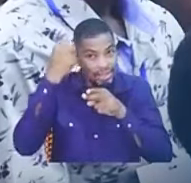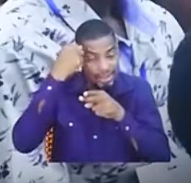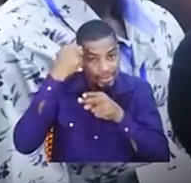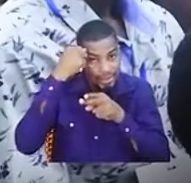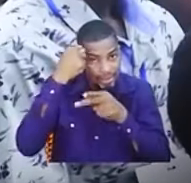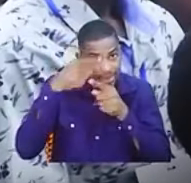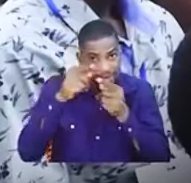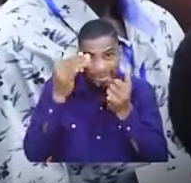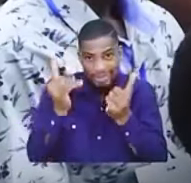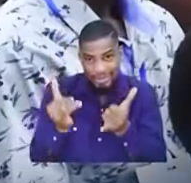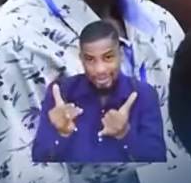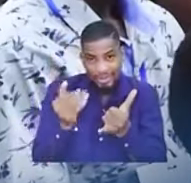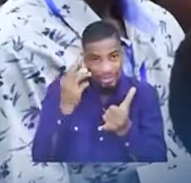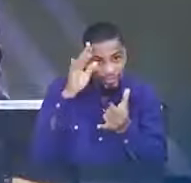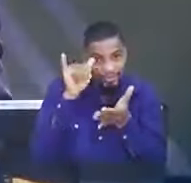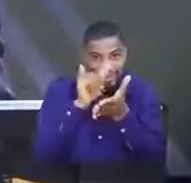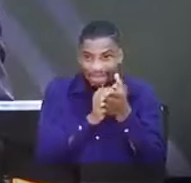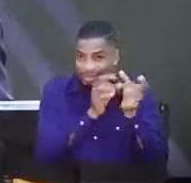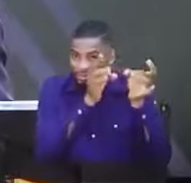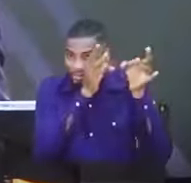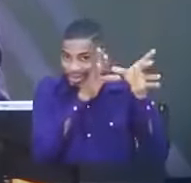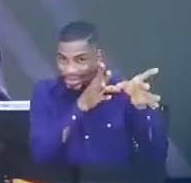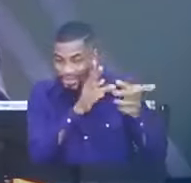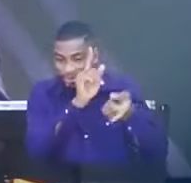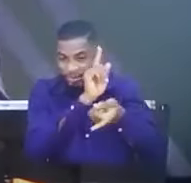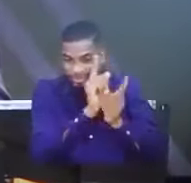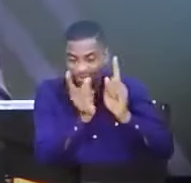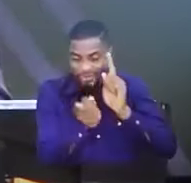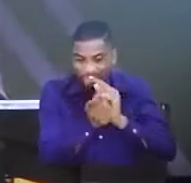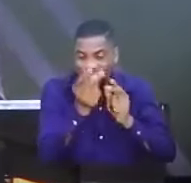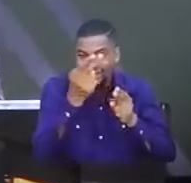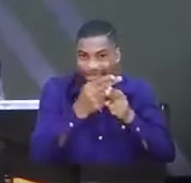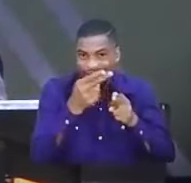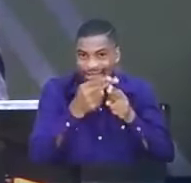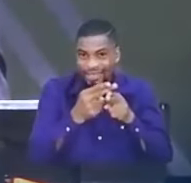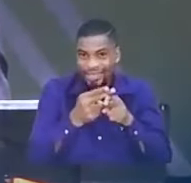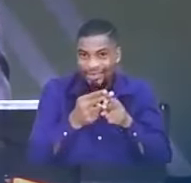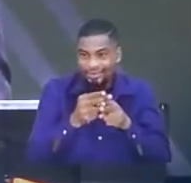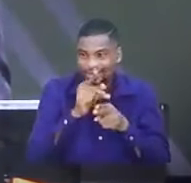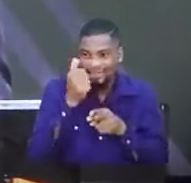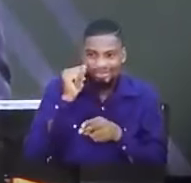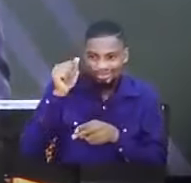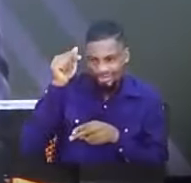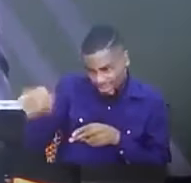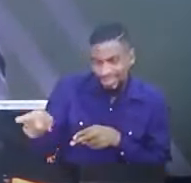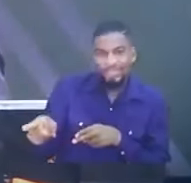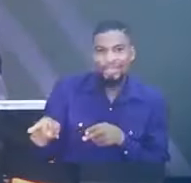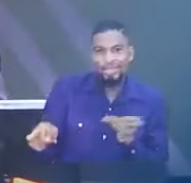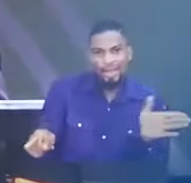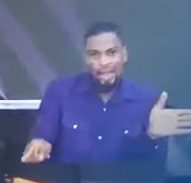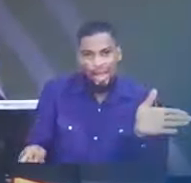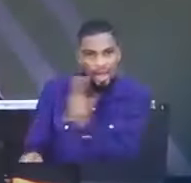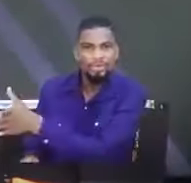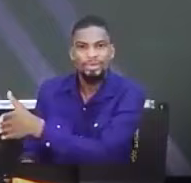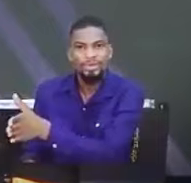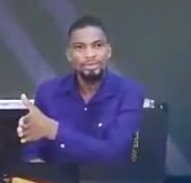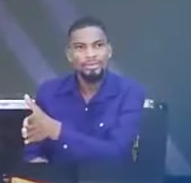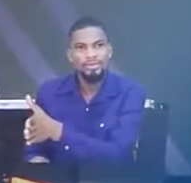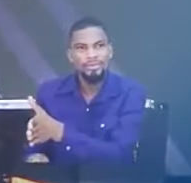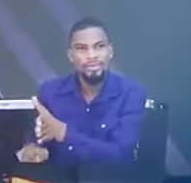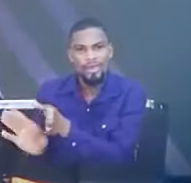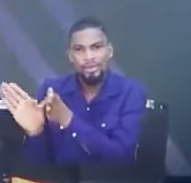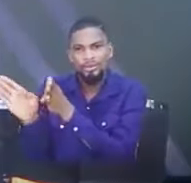And bolt the door after her. So his servant put her out and bolted the door after